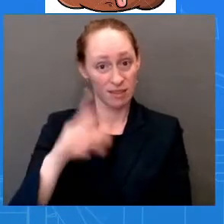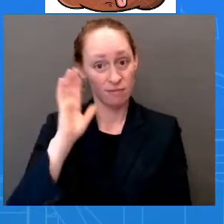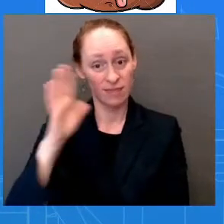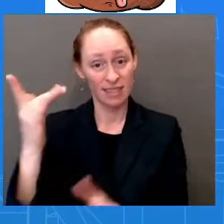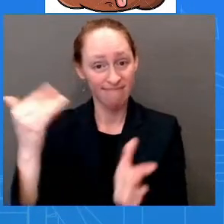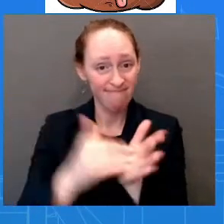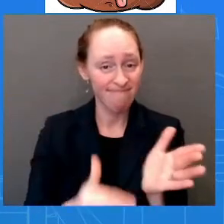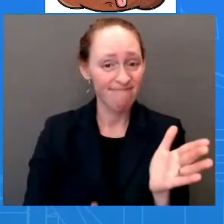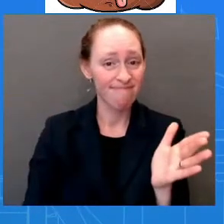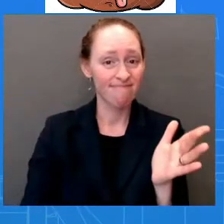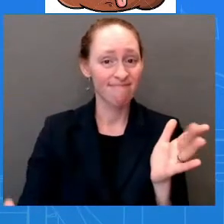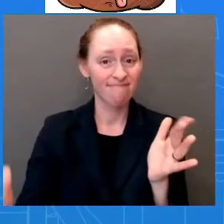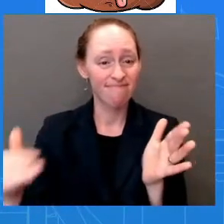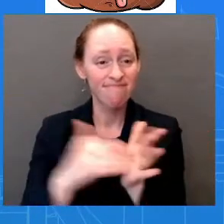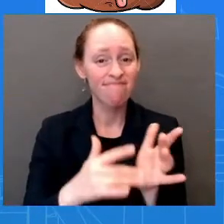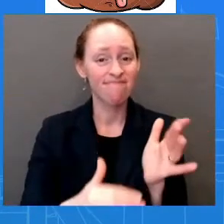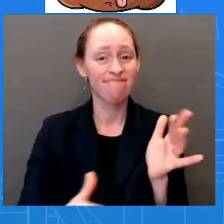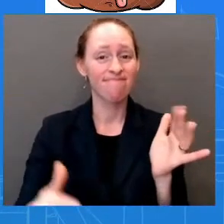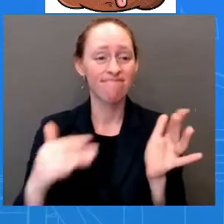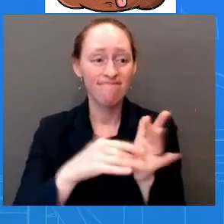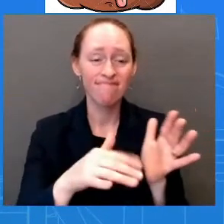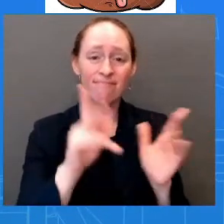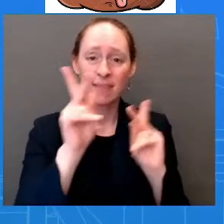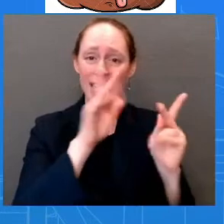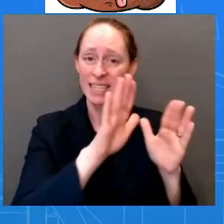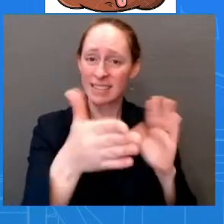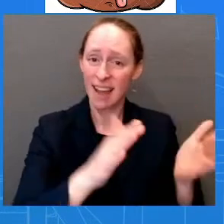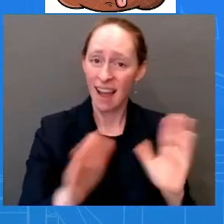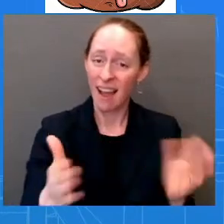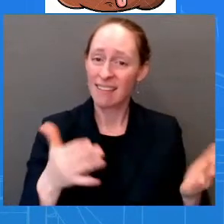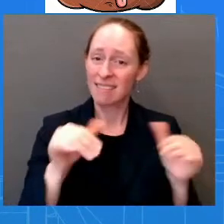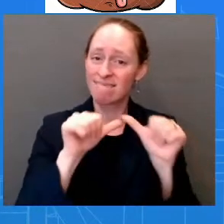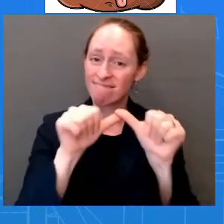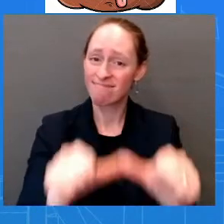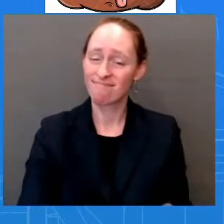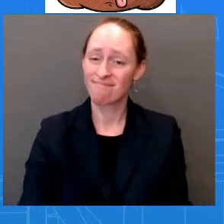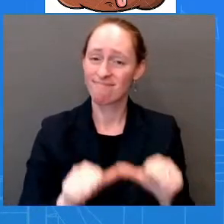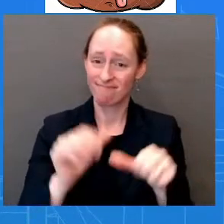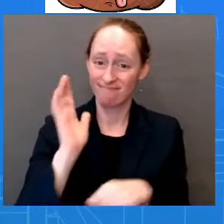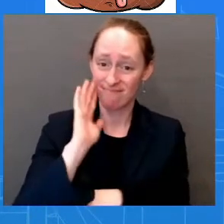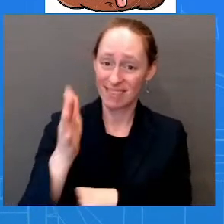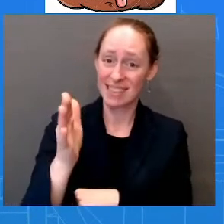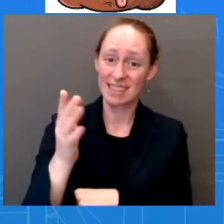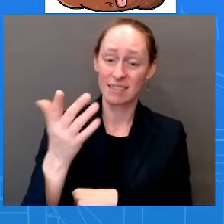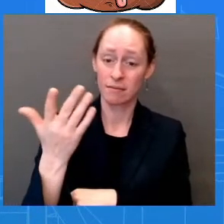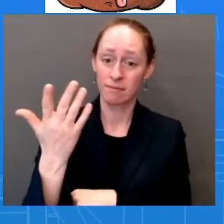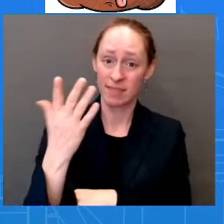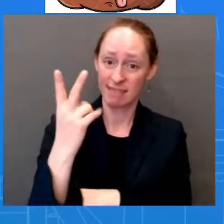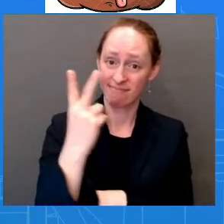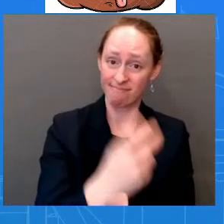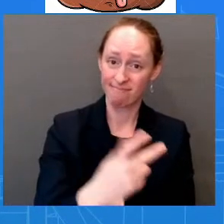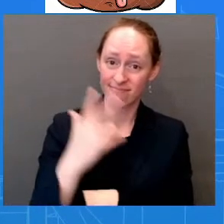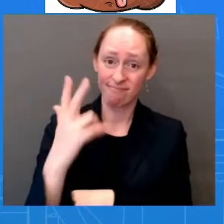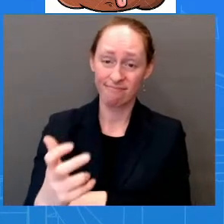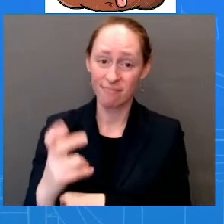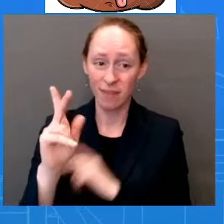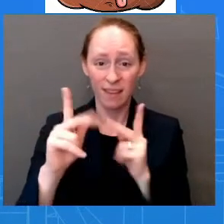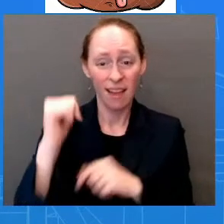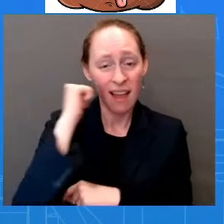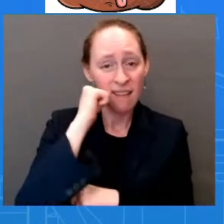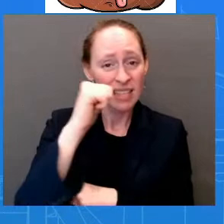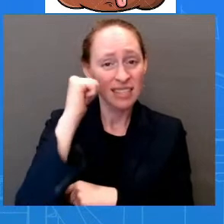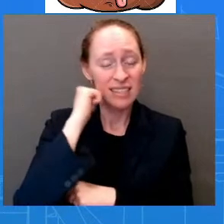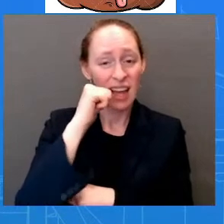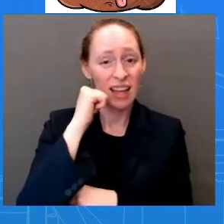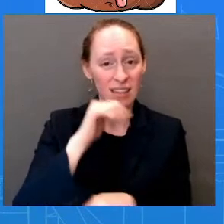outlook for the future of this virus as you look in the next several years? No, I did not imagine that. I don't think any